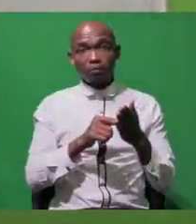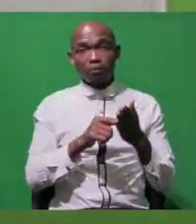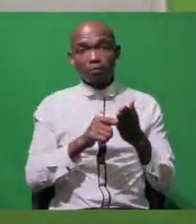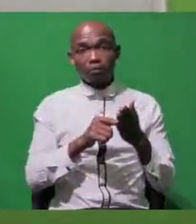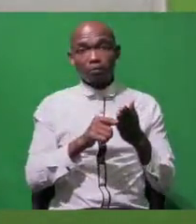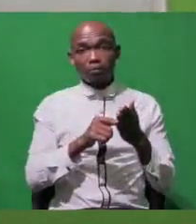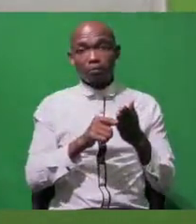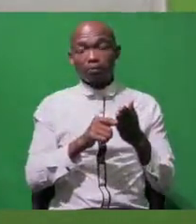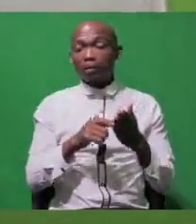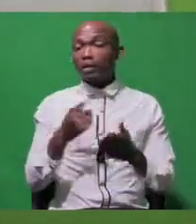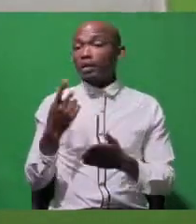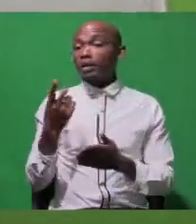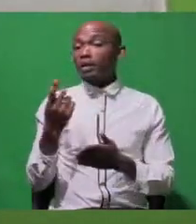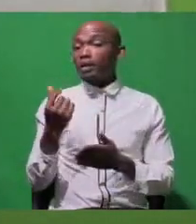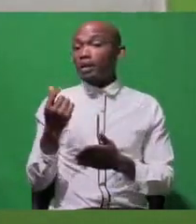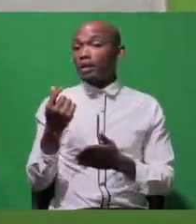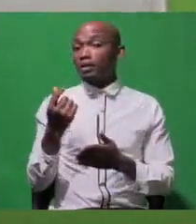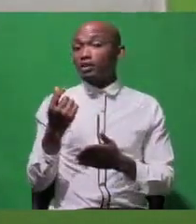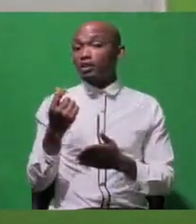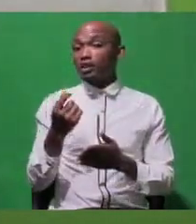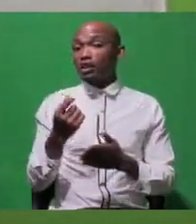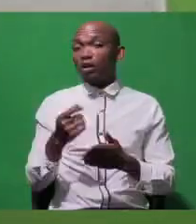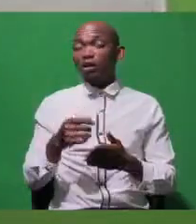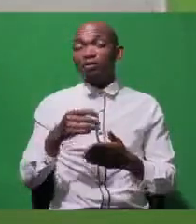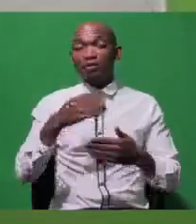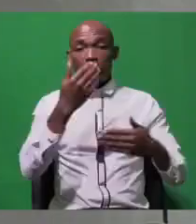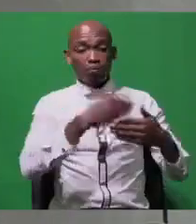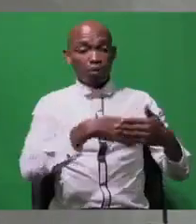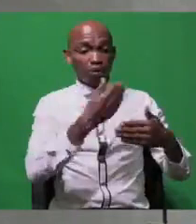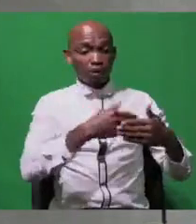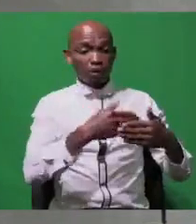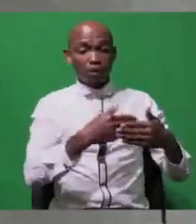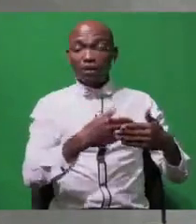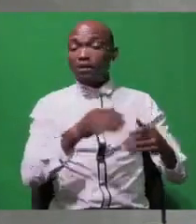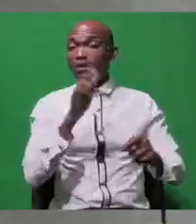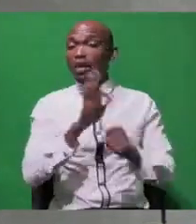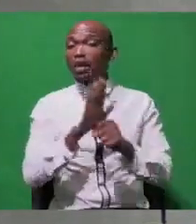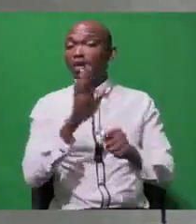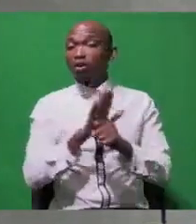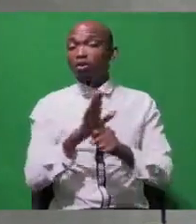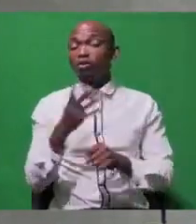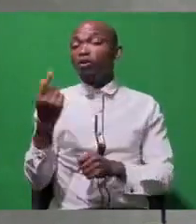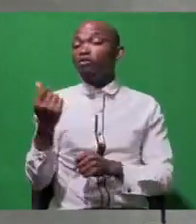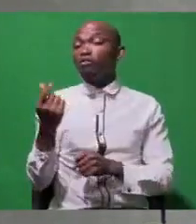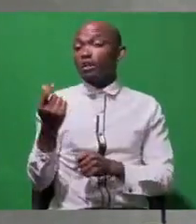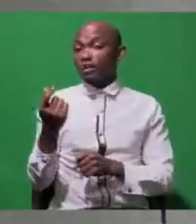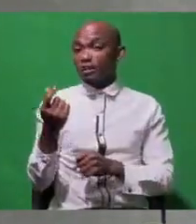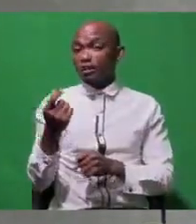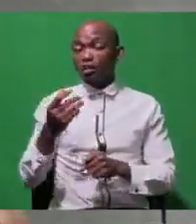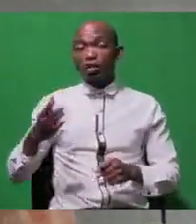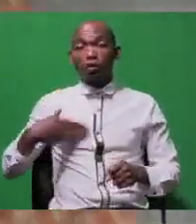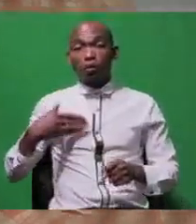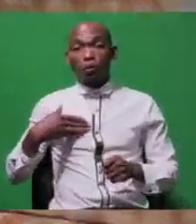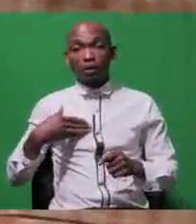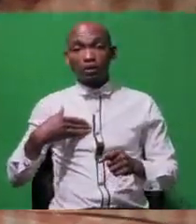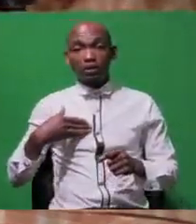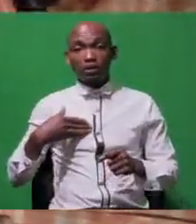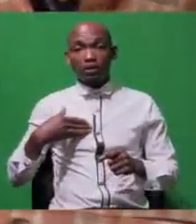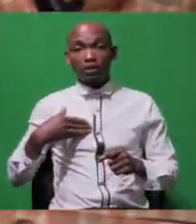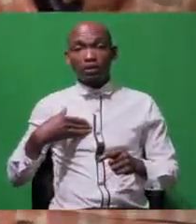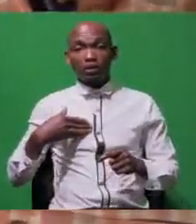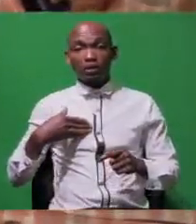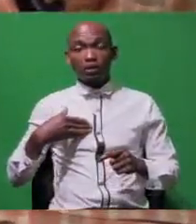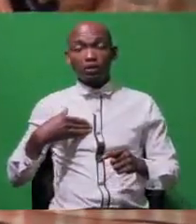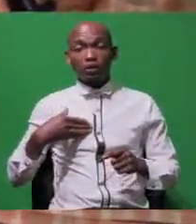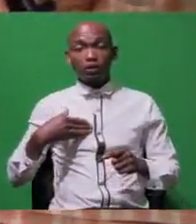the cash of the business was a lot of money, wanted to deposit it to the